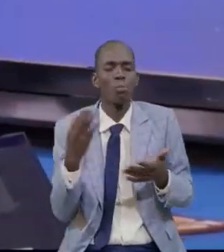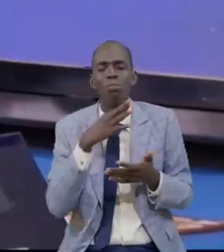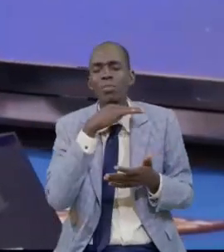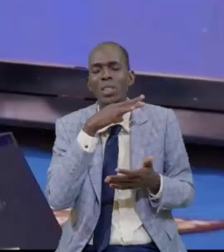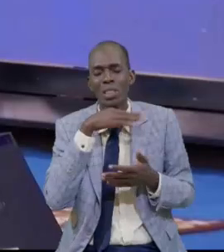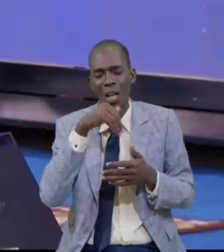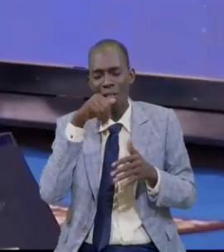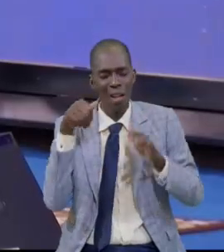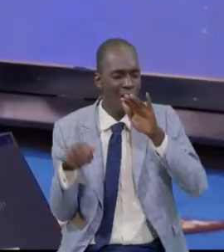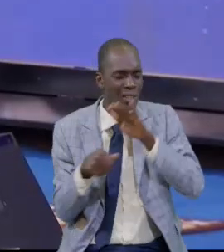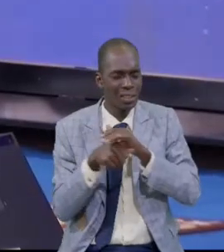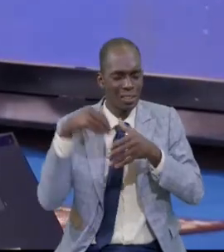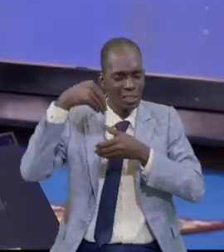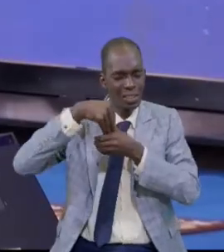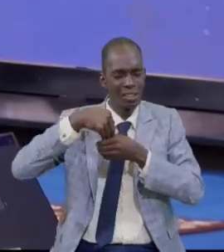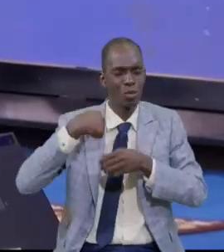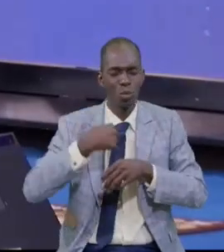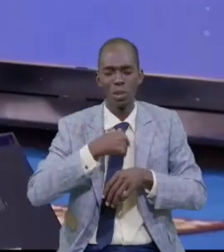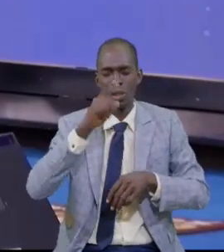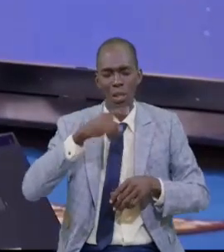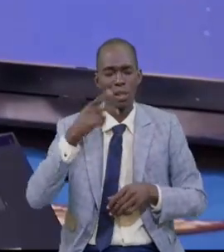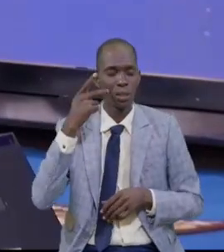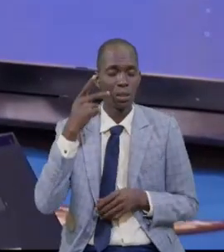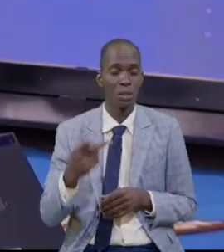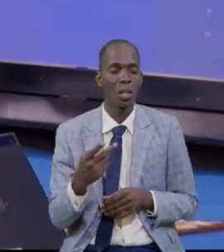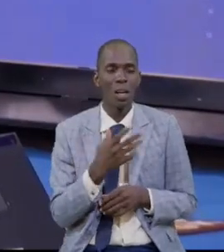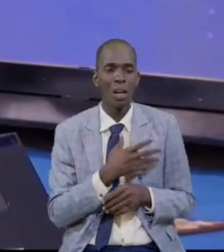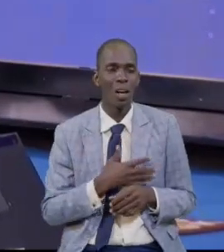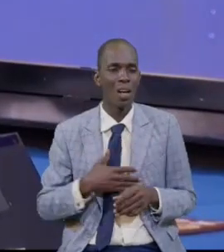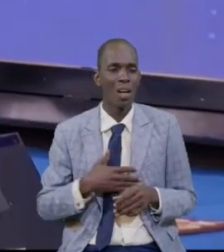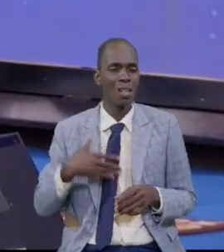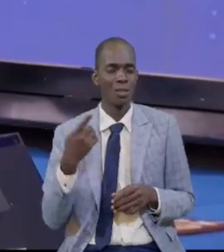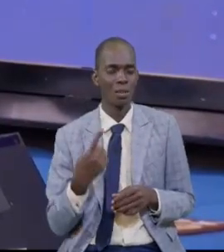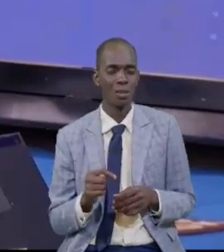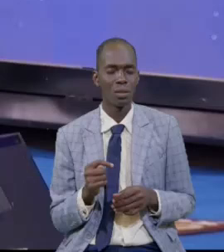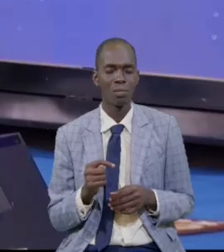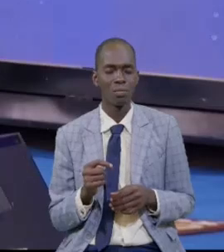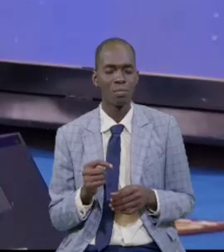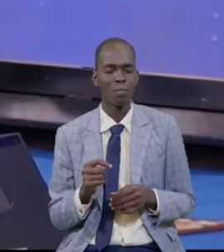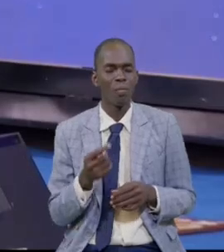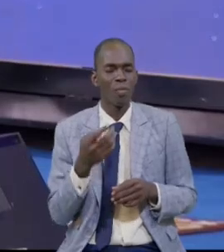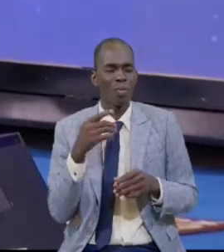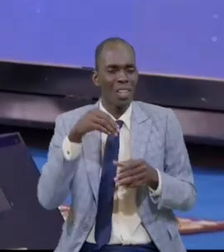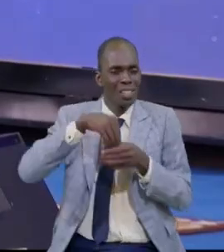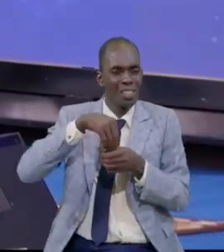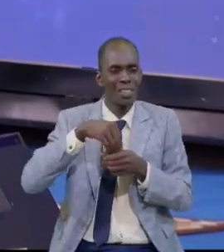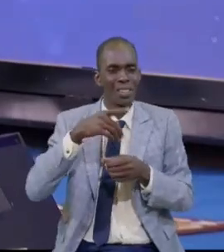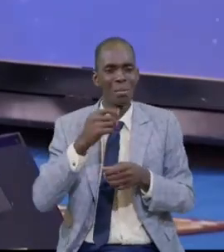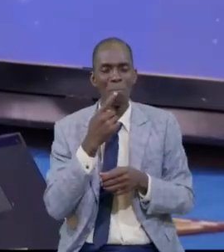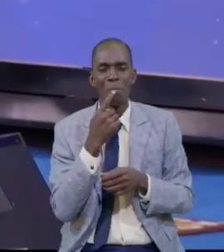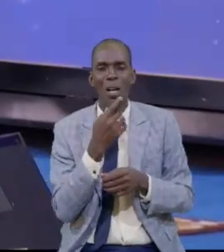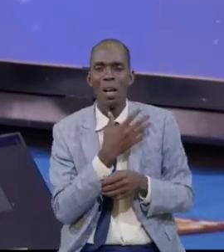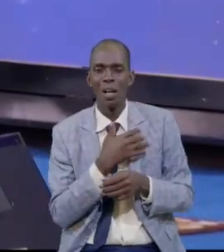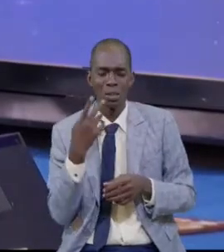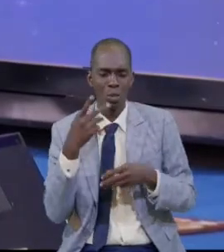the mouth, and he has contamination inside the mouth, and it's all the way talking, and